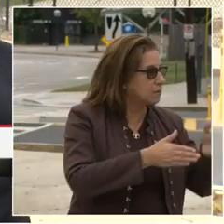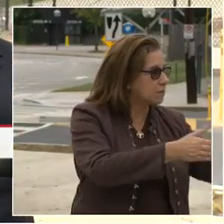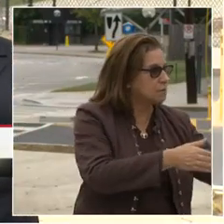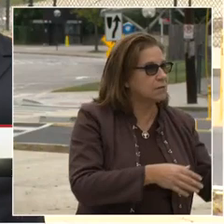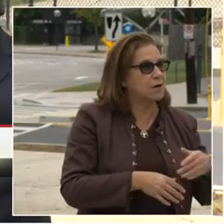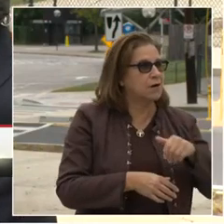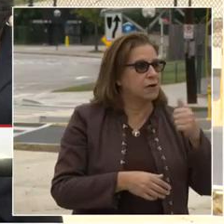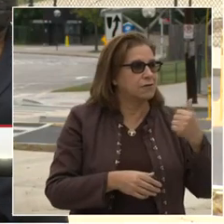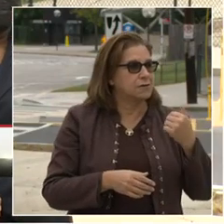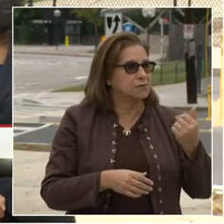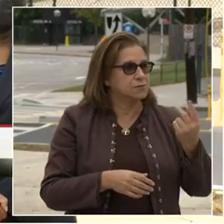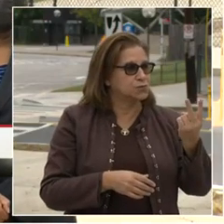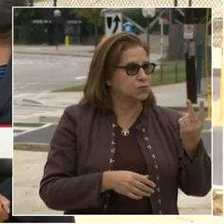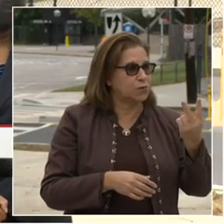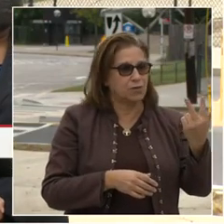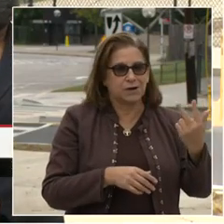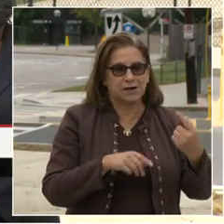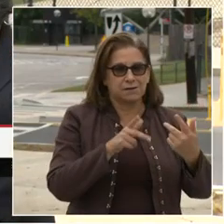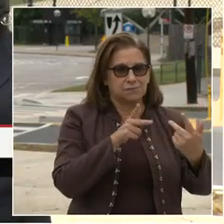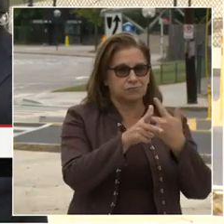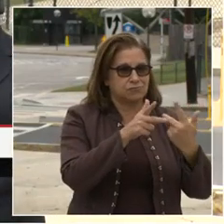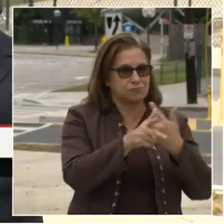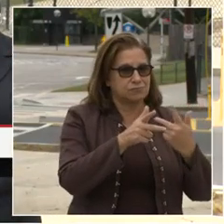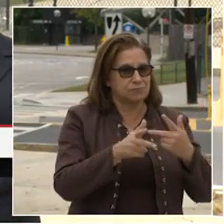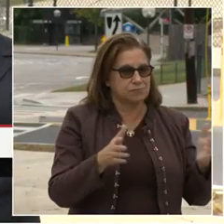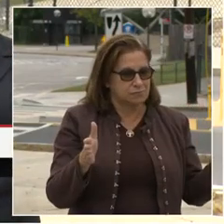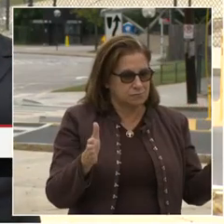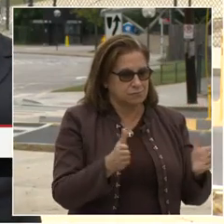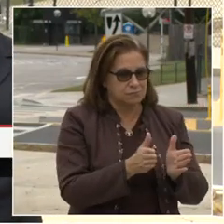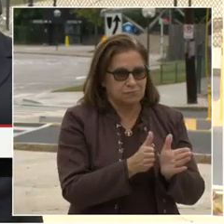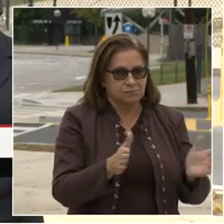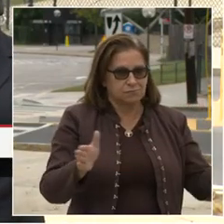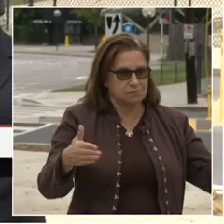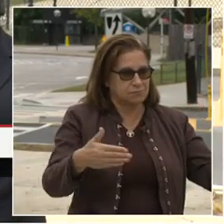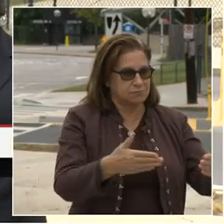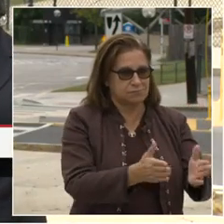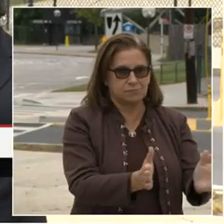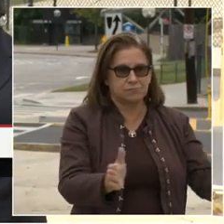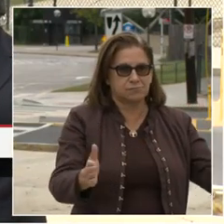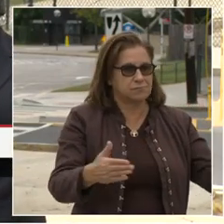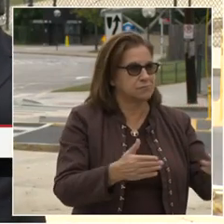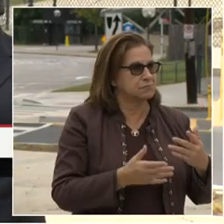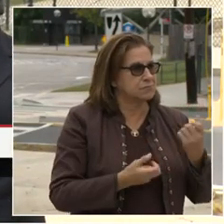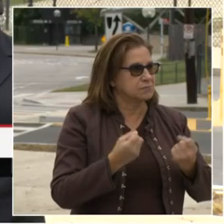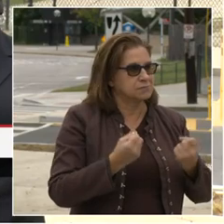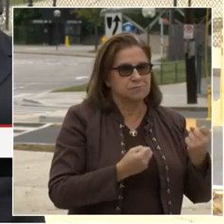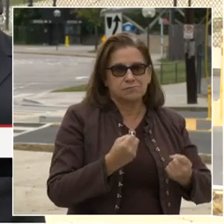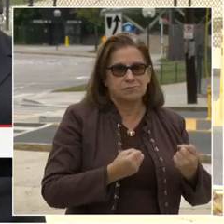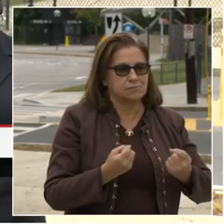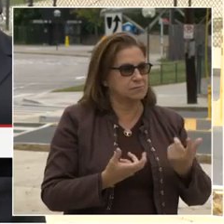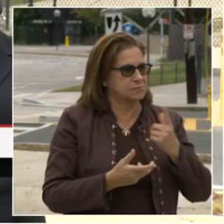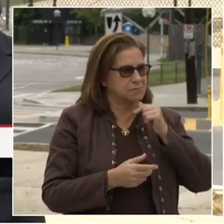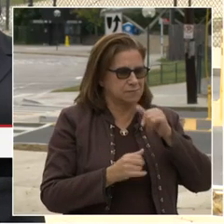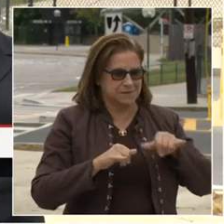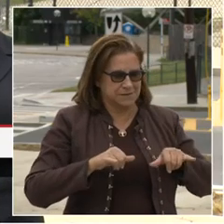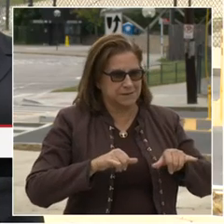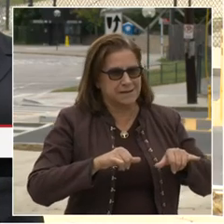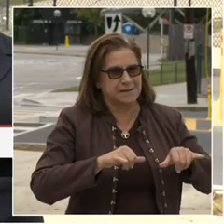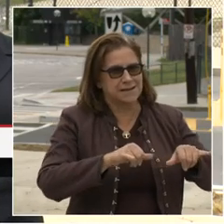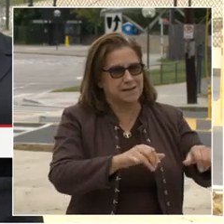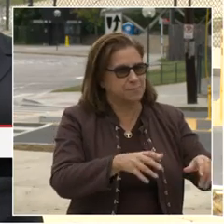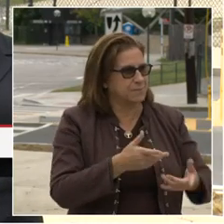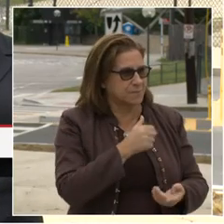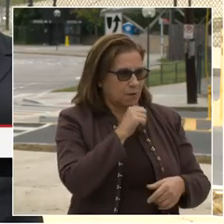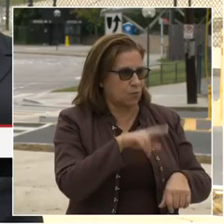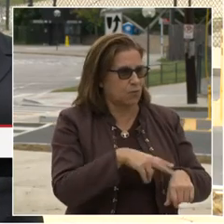You keep moving the goalposts. We can't get it done. That's why we don't have it here. It's not regular. When we do reach out to them, they'll be like, if